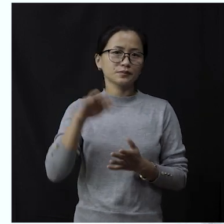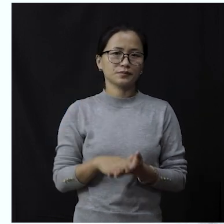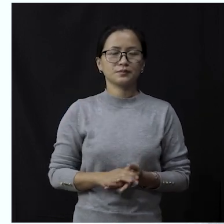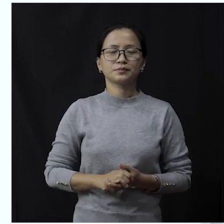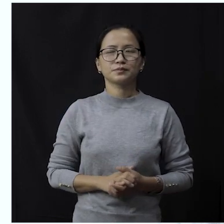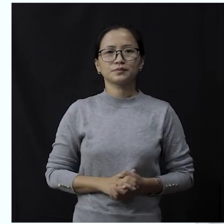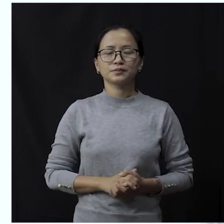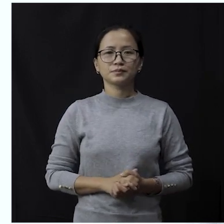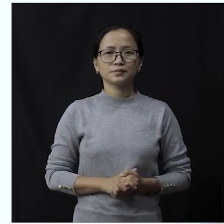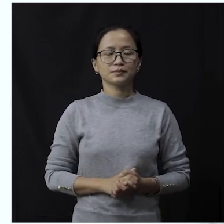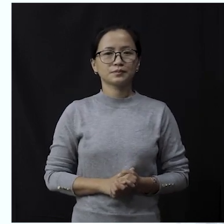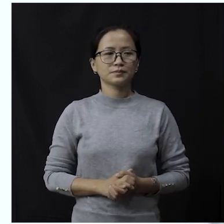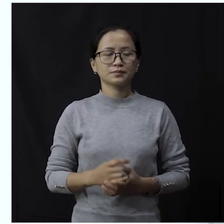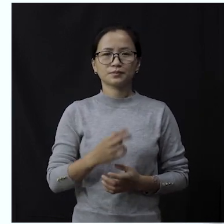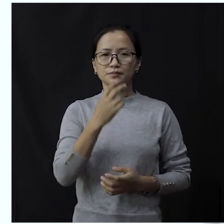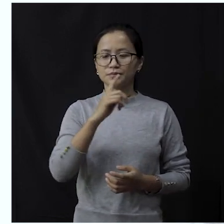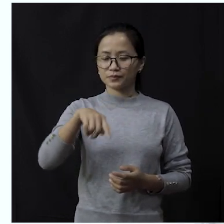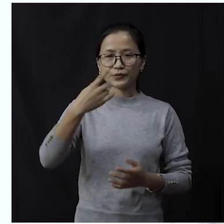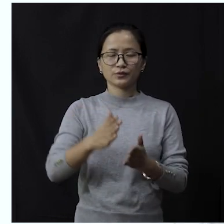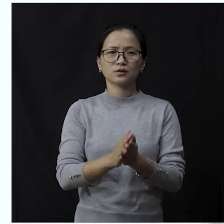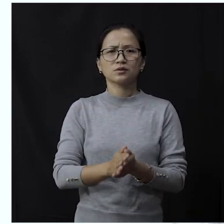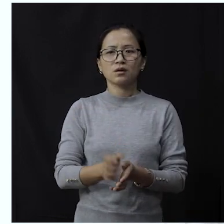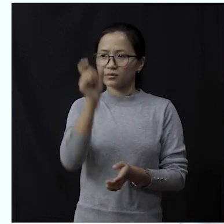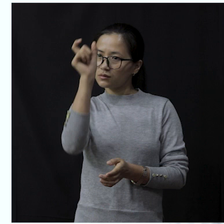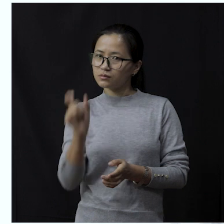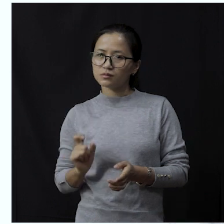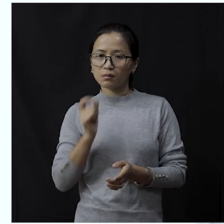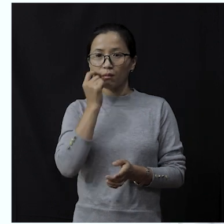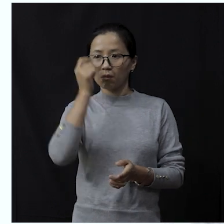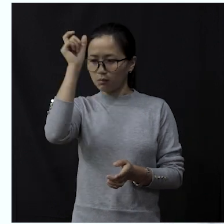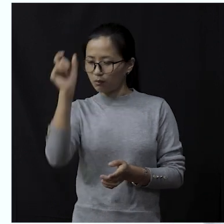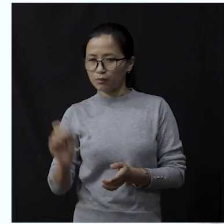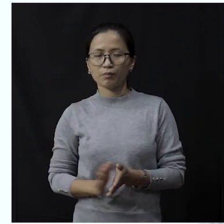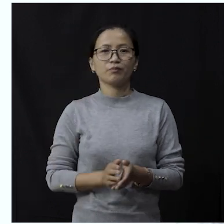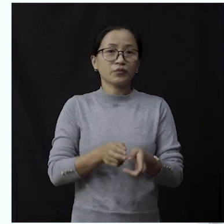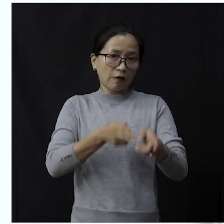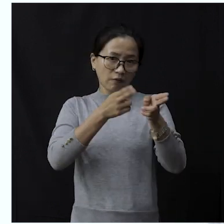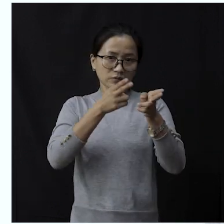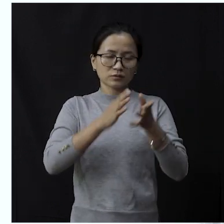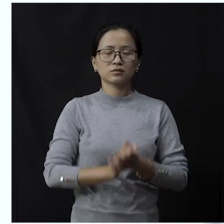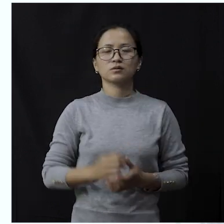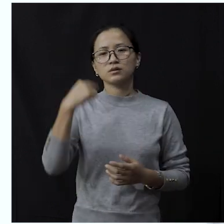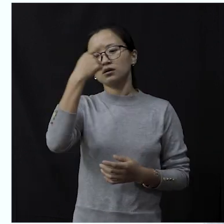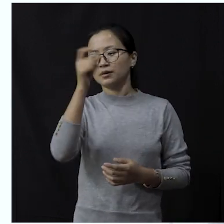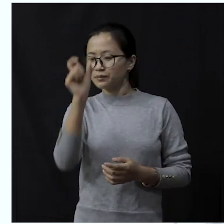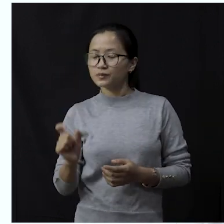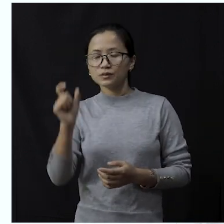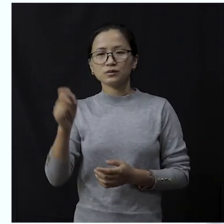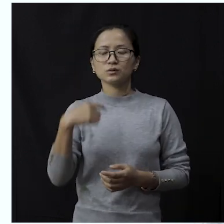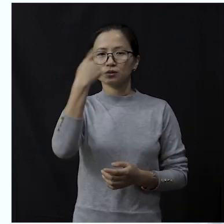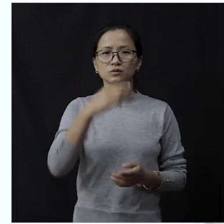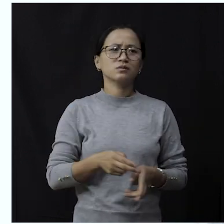berries. The next one is hunter. Okay, hunter, a person who hunts. So let's